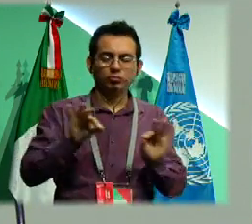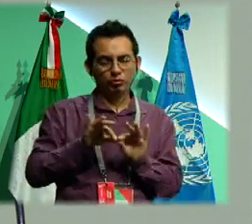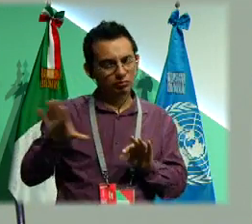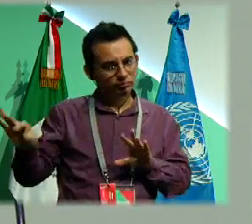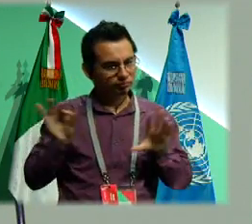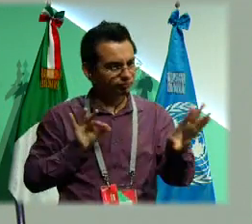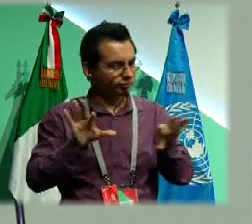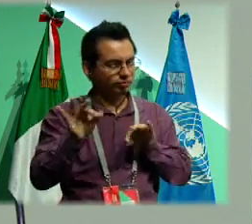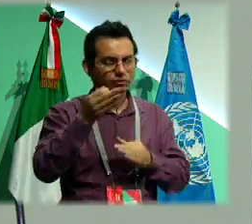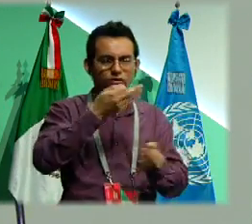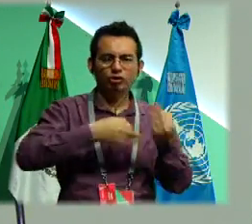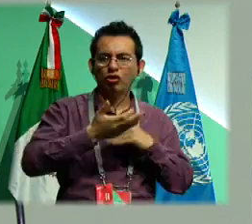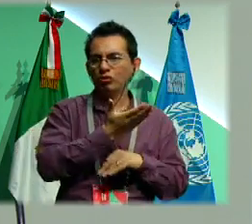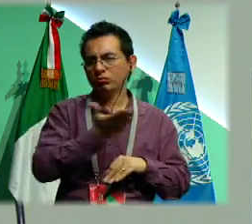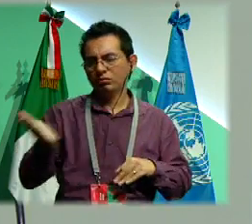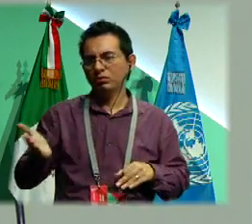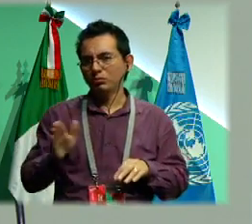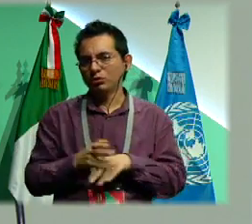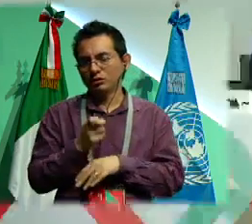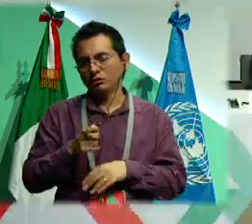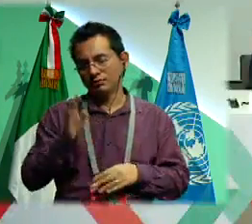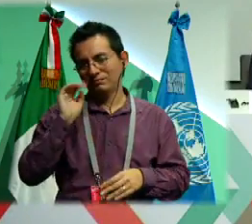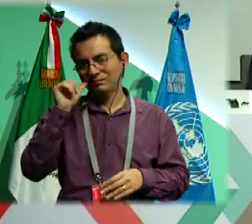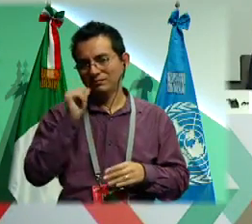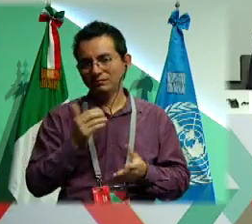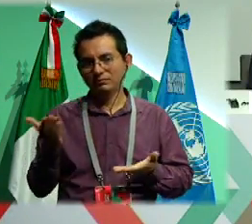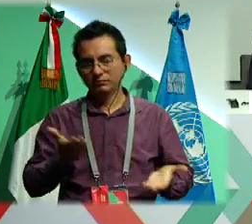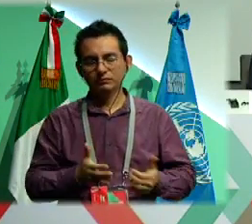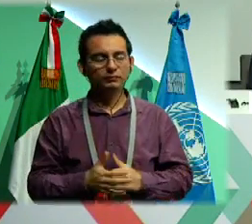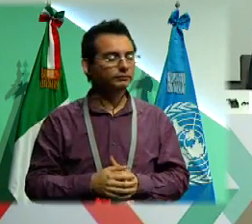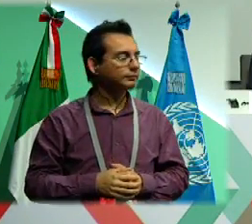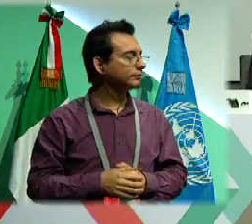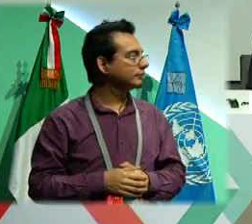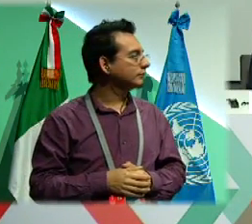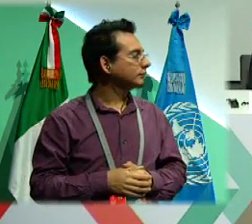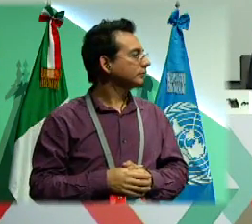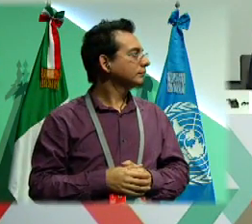et ils sont en rapport avec différentes questions.